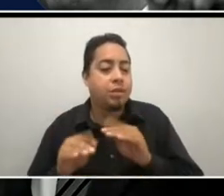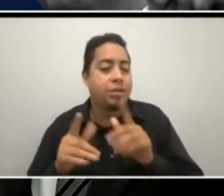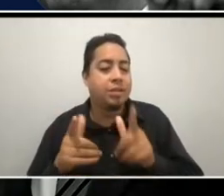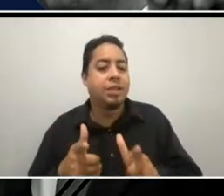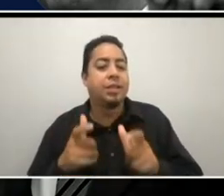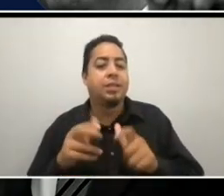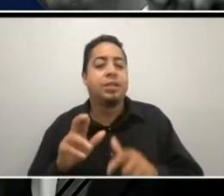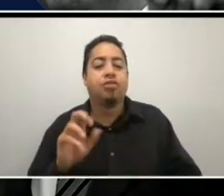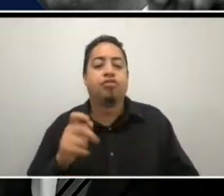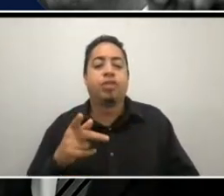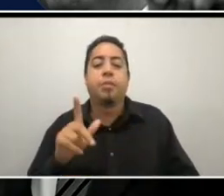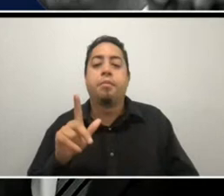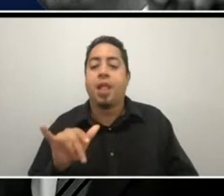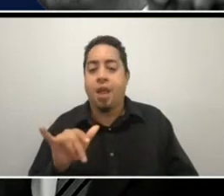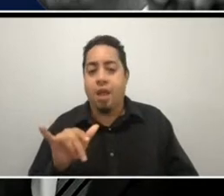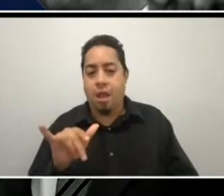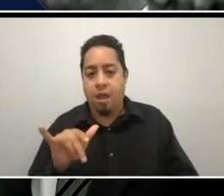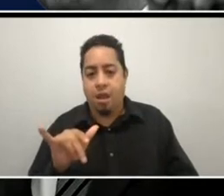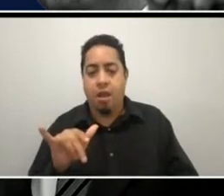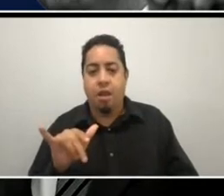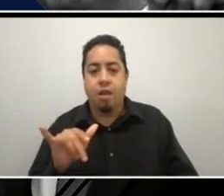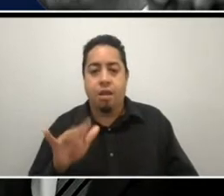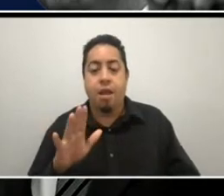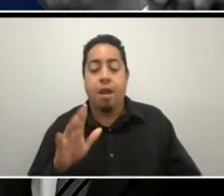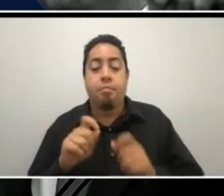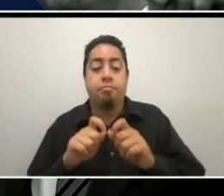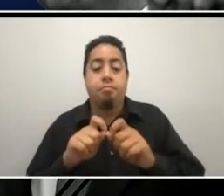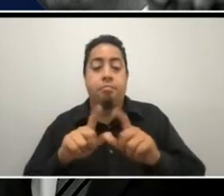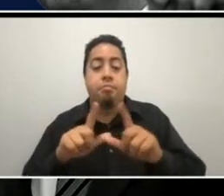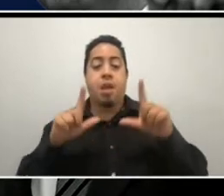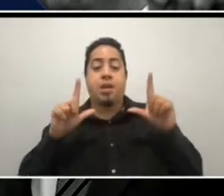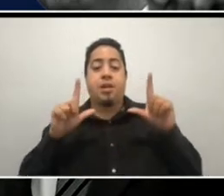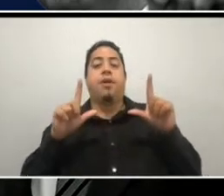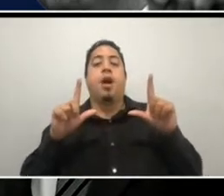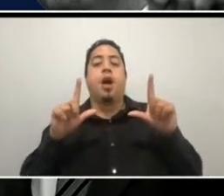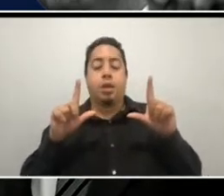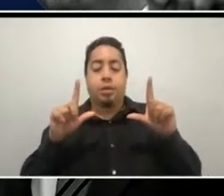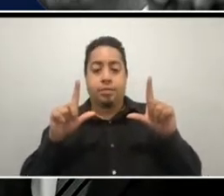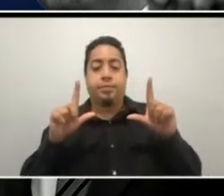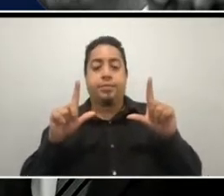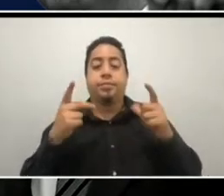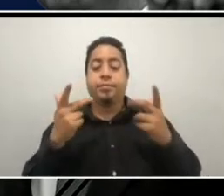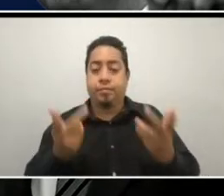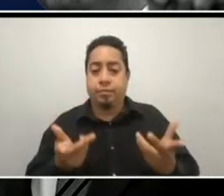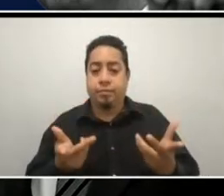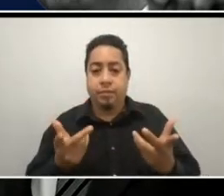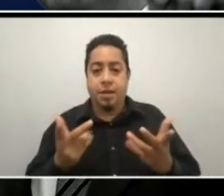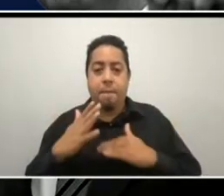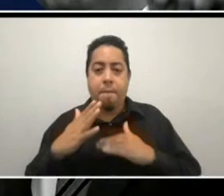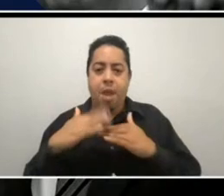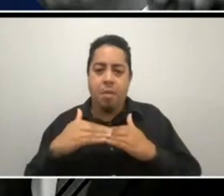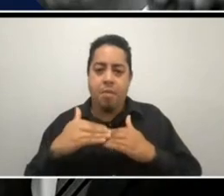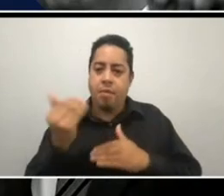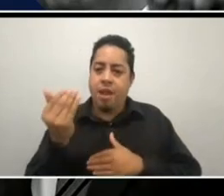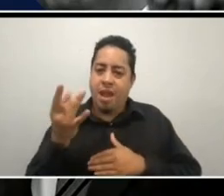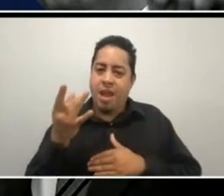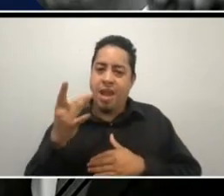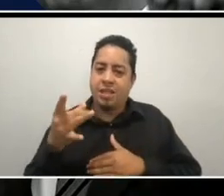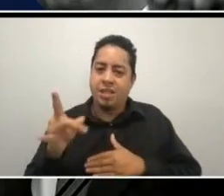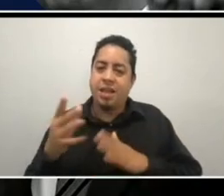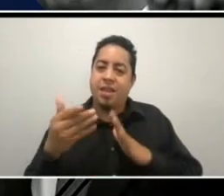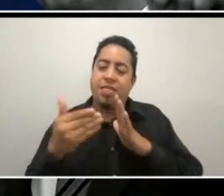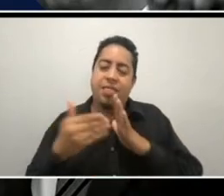but had slow motion and it was magnified many times over. And the minimum it was 18,000 ballots, all for